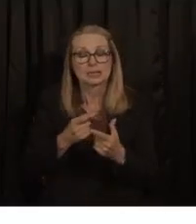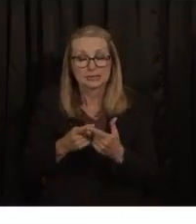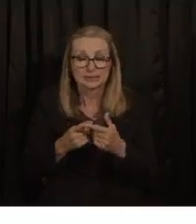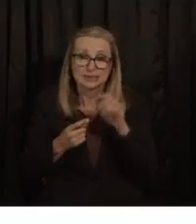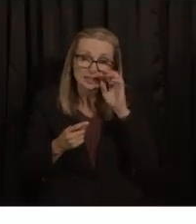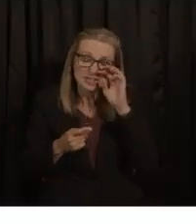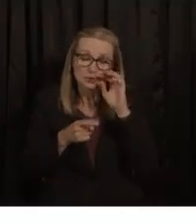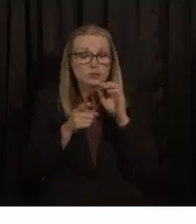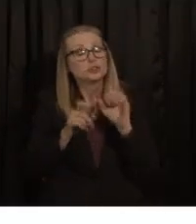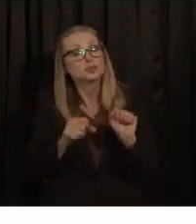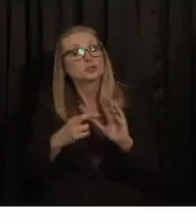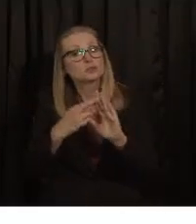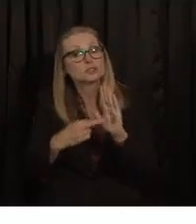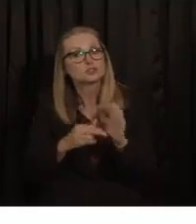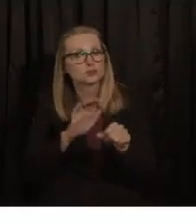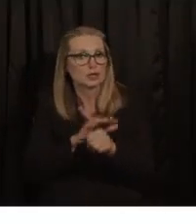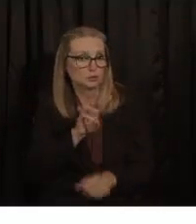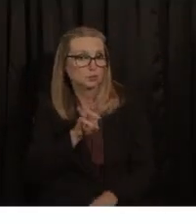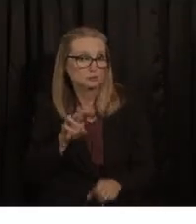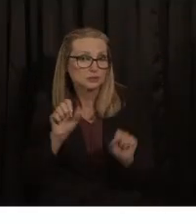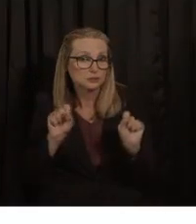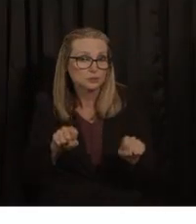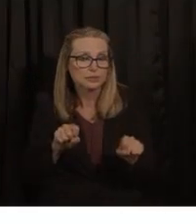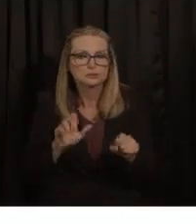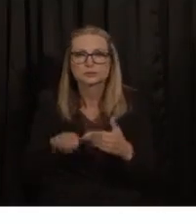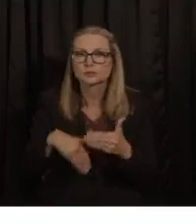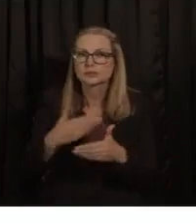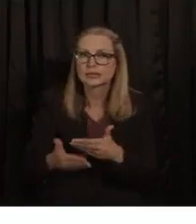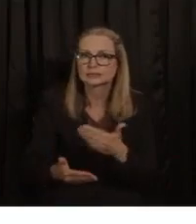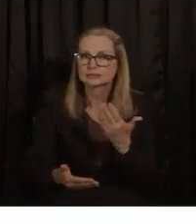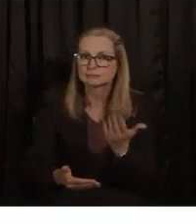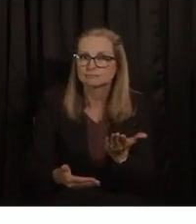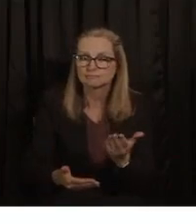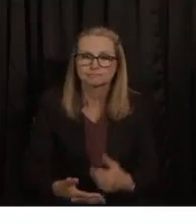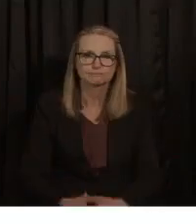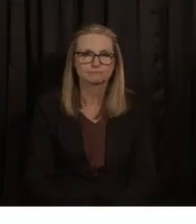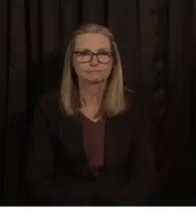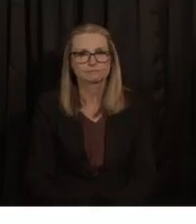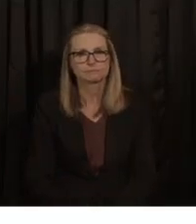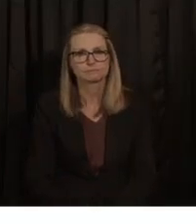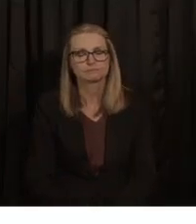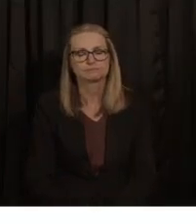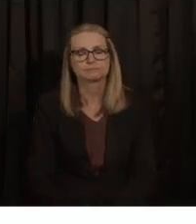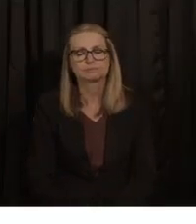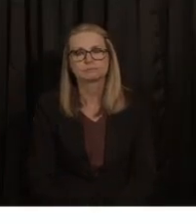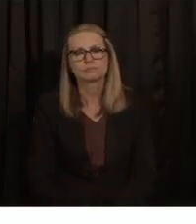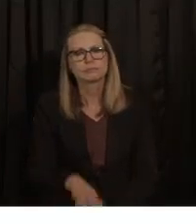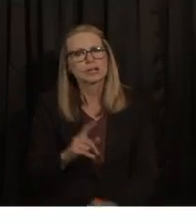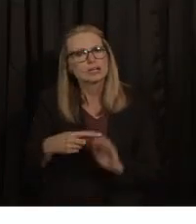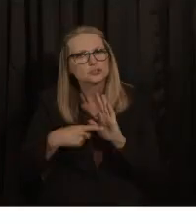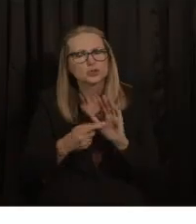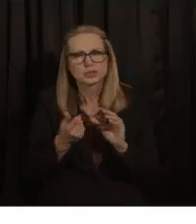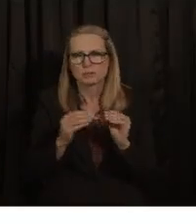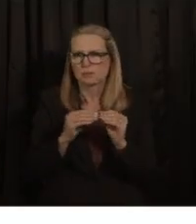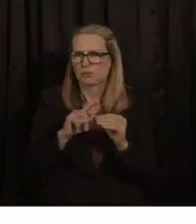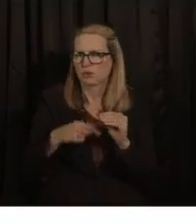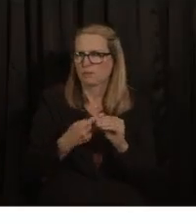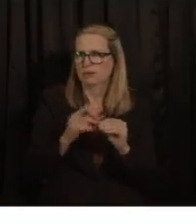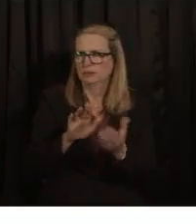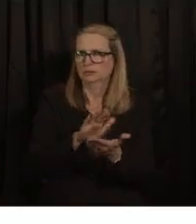when you sign up on our website. Next slide, please. A little more detail on our school testing program right